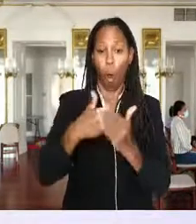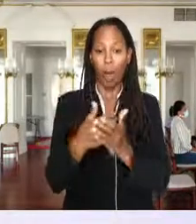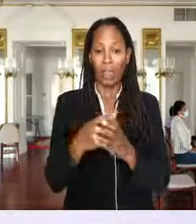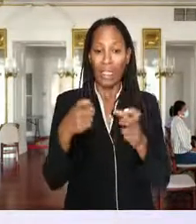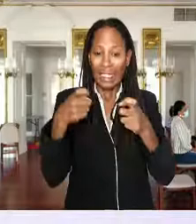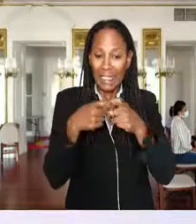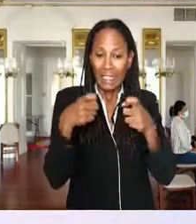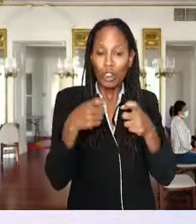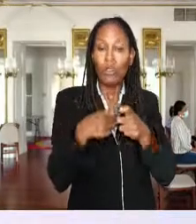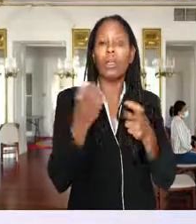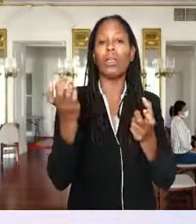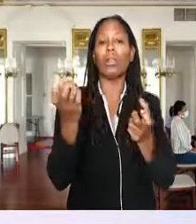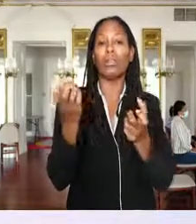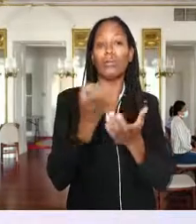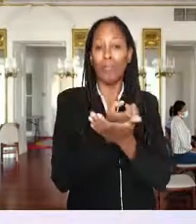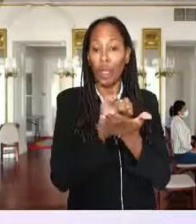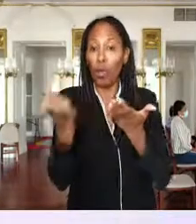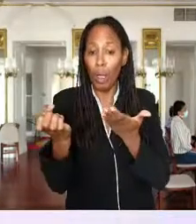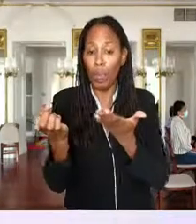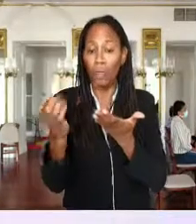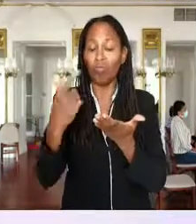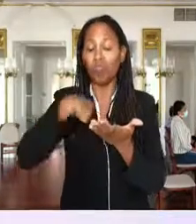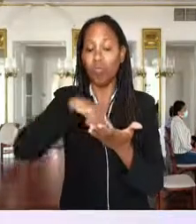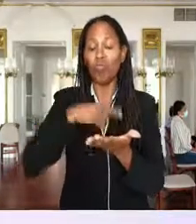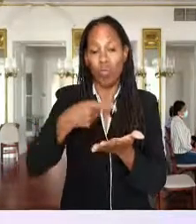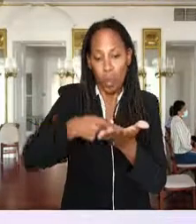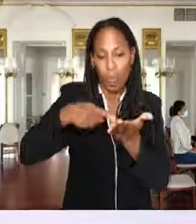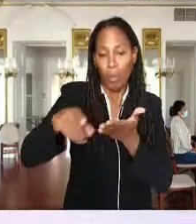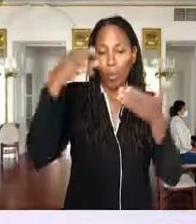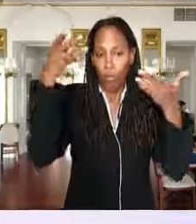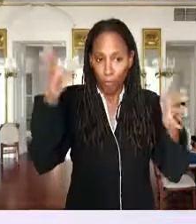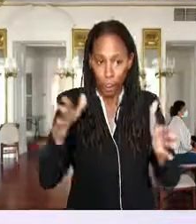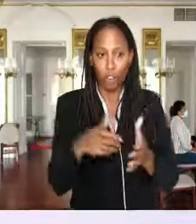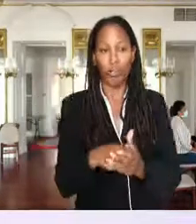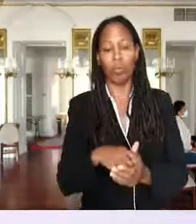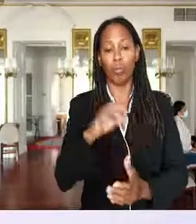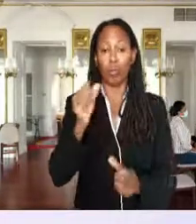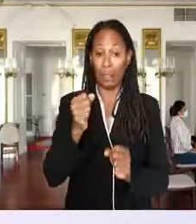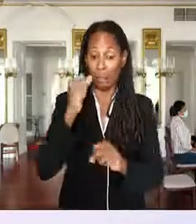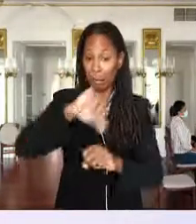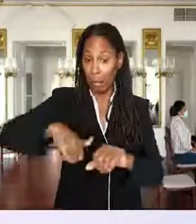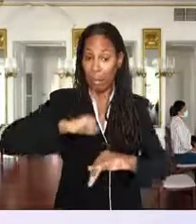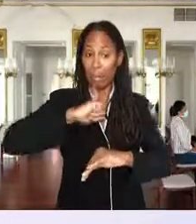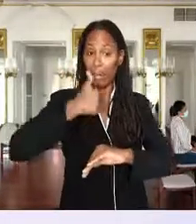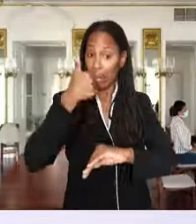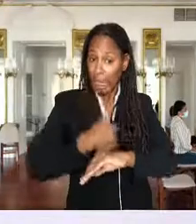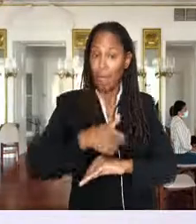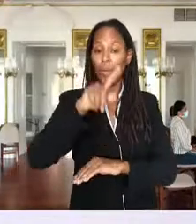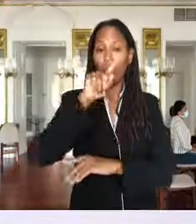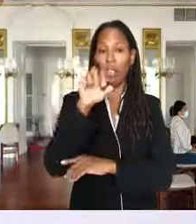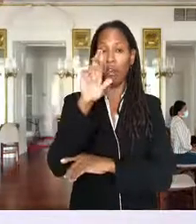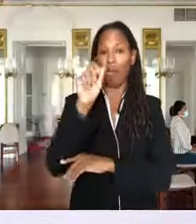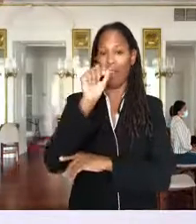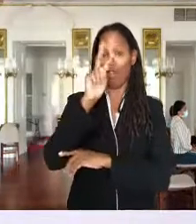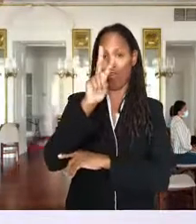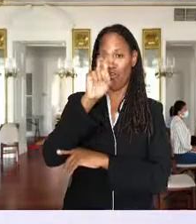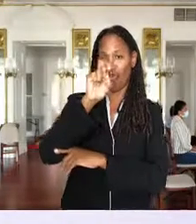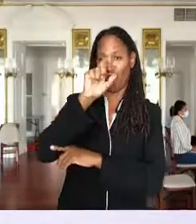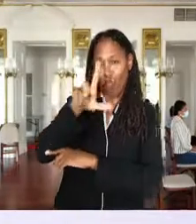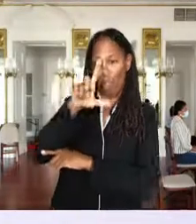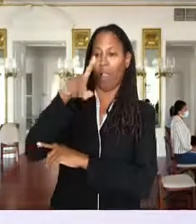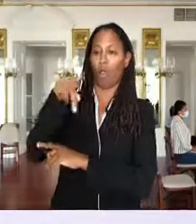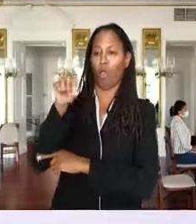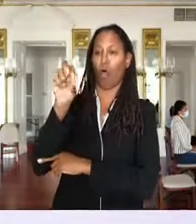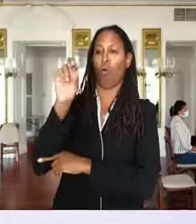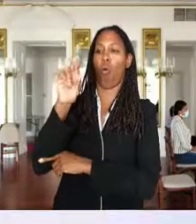the travel portal to protect our residents and people coming into the territory. We have assisted the hospitals, not only with their general